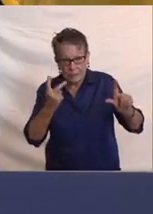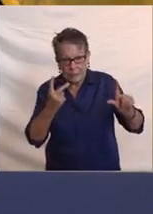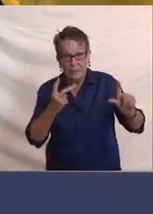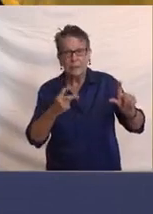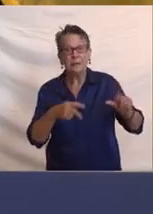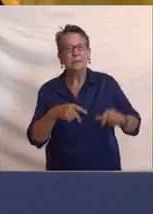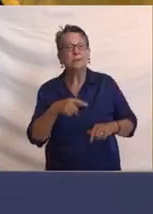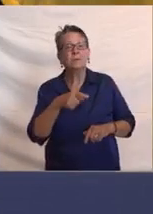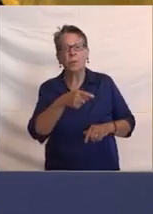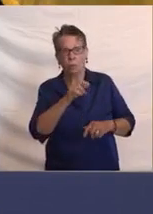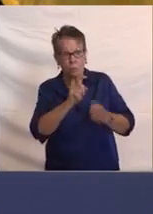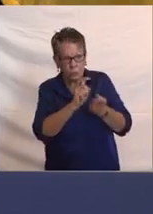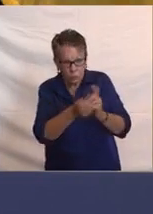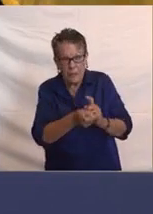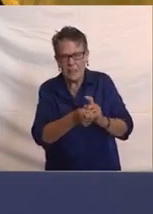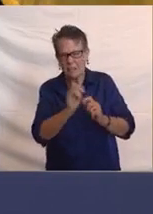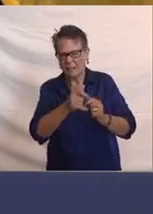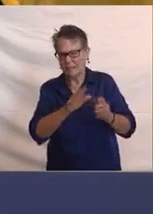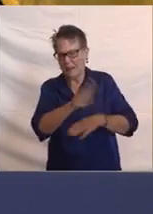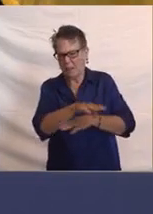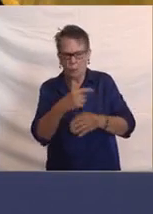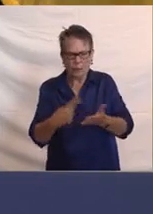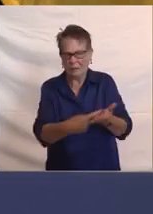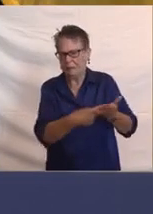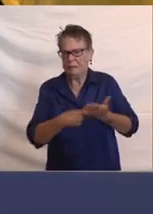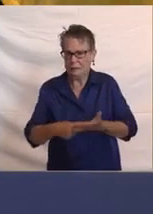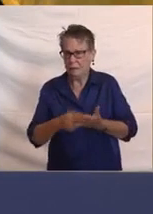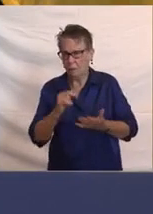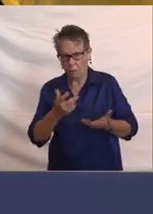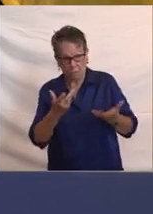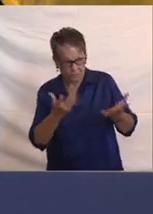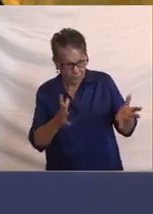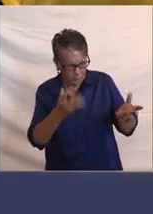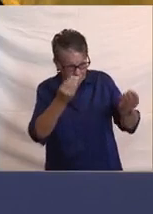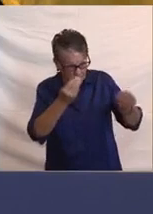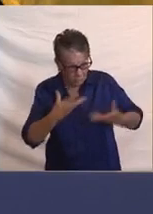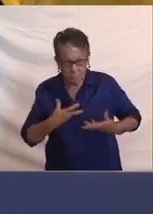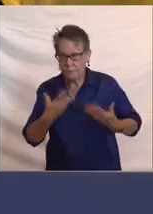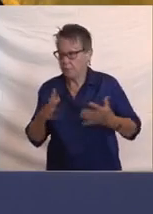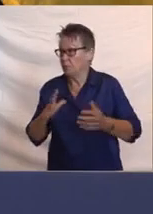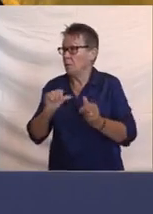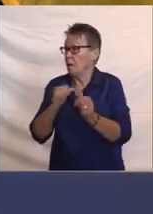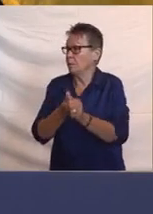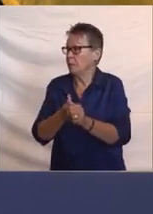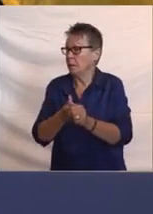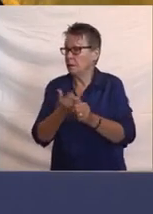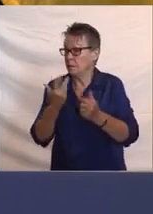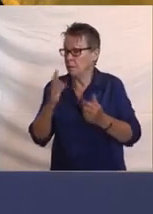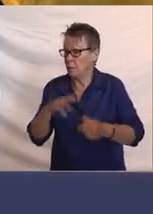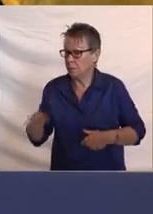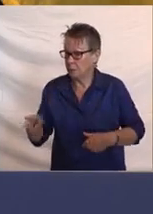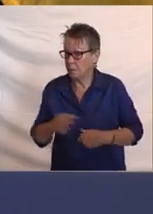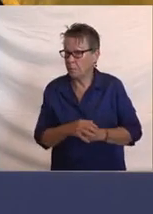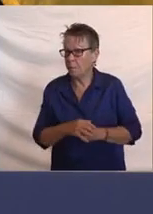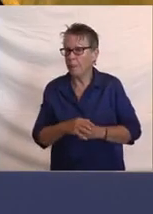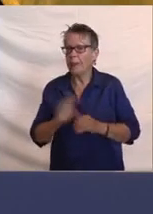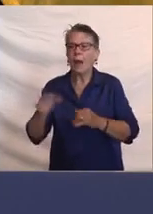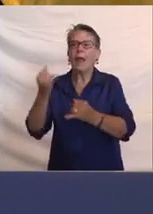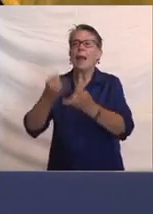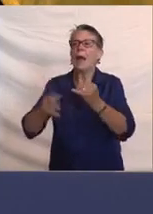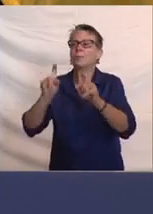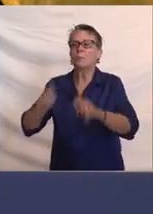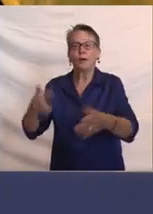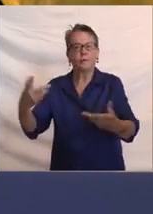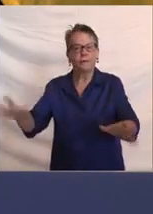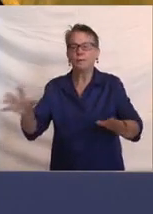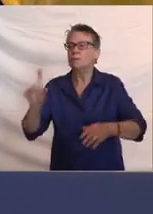good afternoon. You'll take us home here. Hi, Governor. Hi. With regard to the school situation, some parents